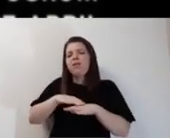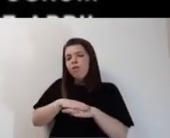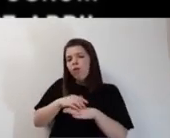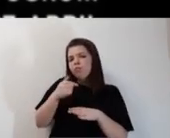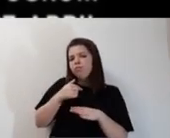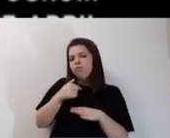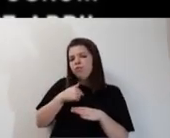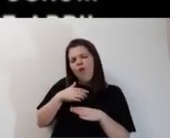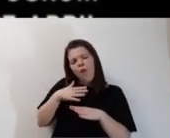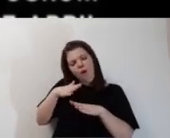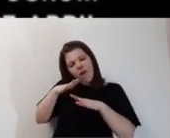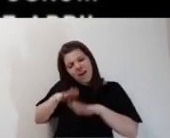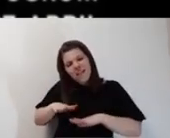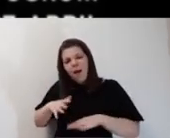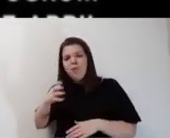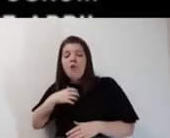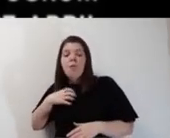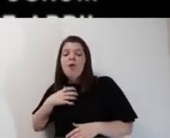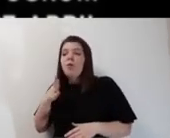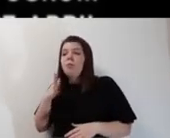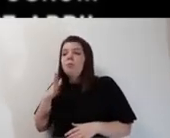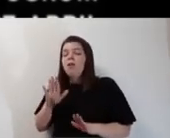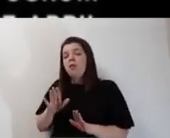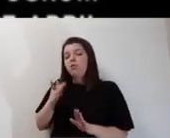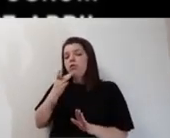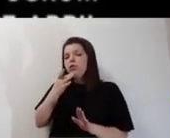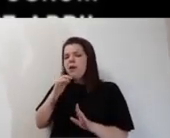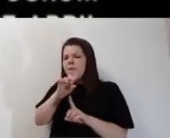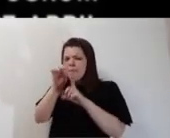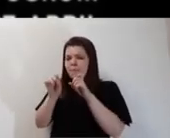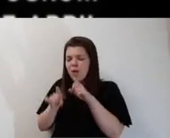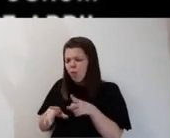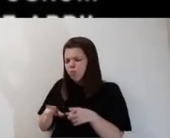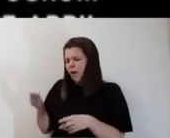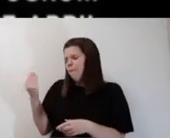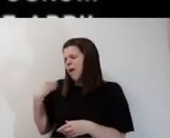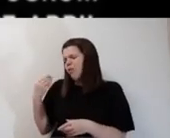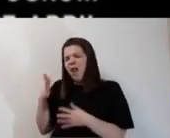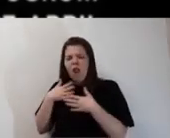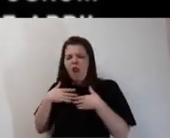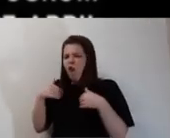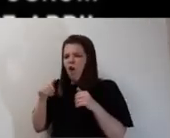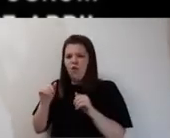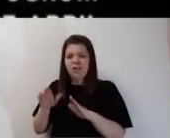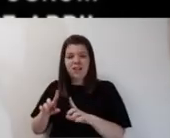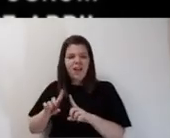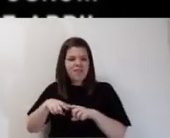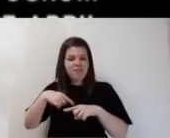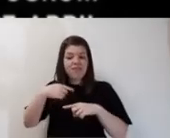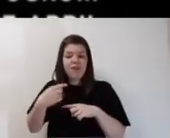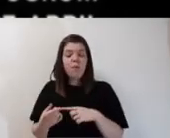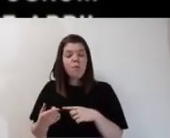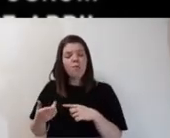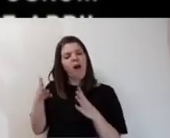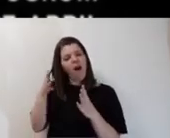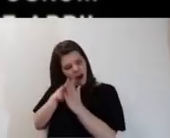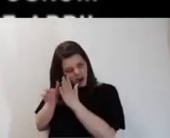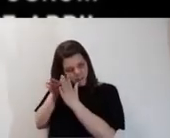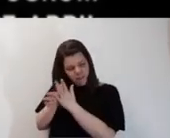technical lead and I apologize about I couldn't stay with them, but I will be able to respond every question they